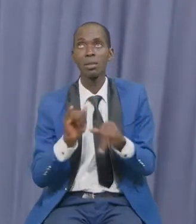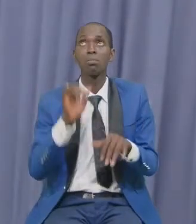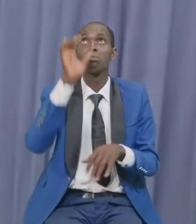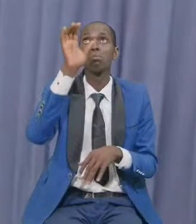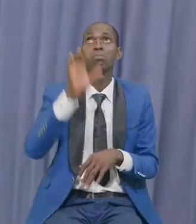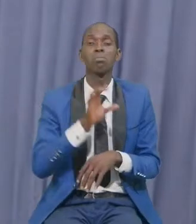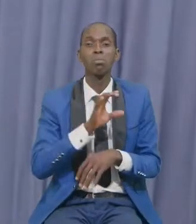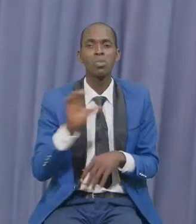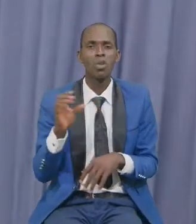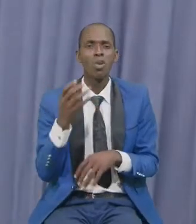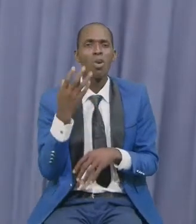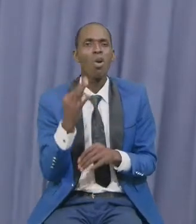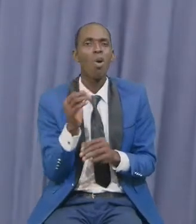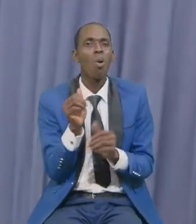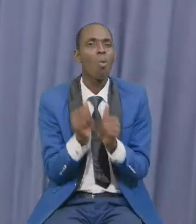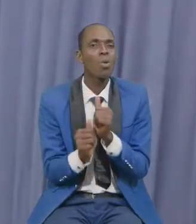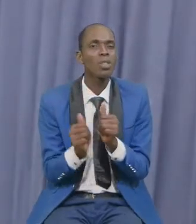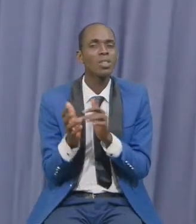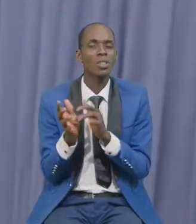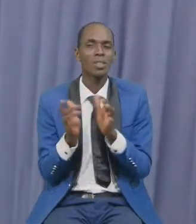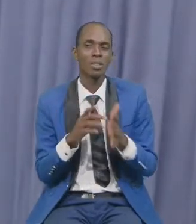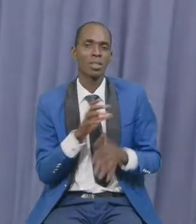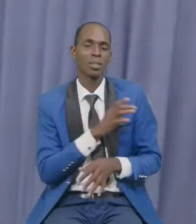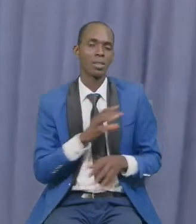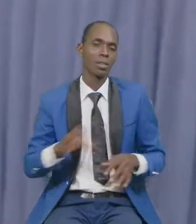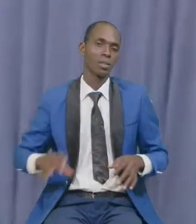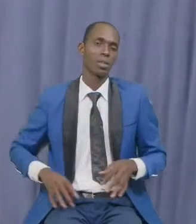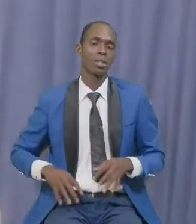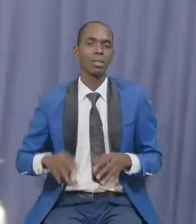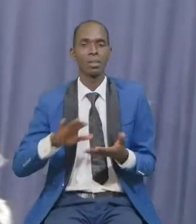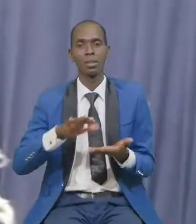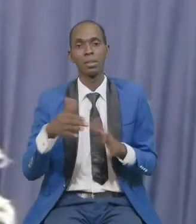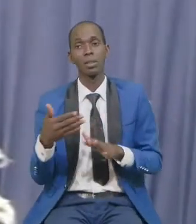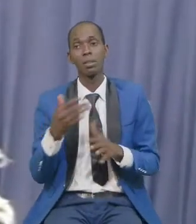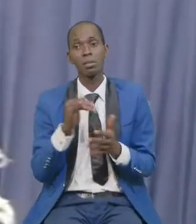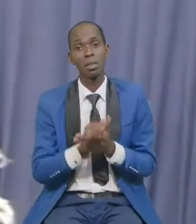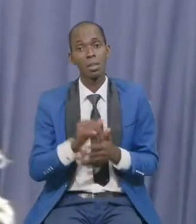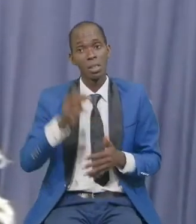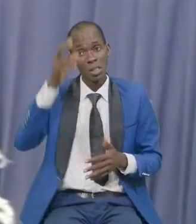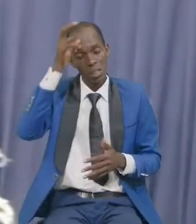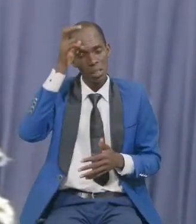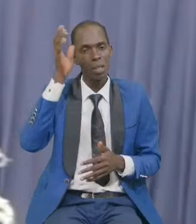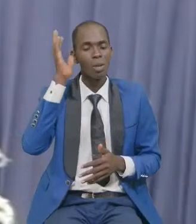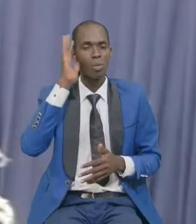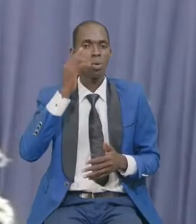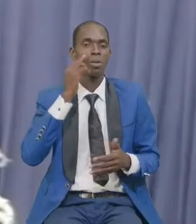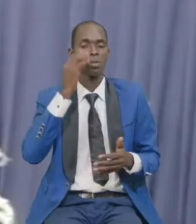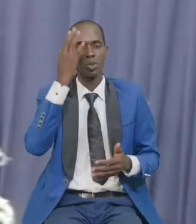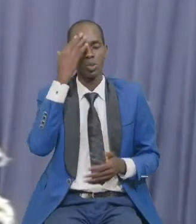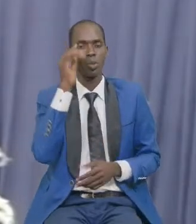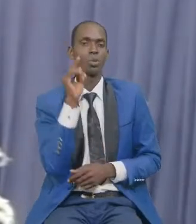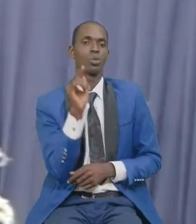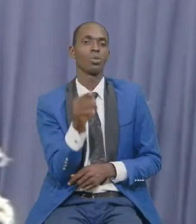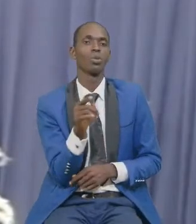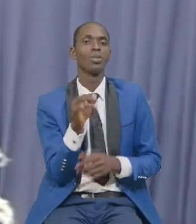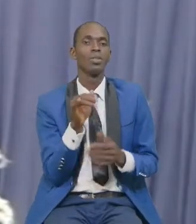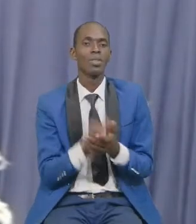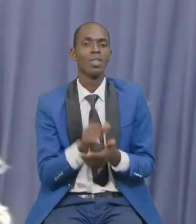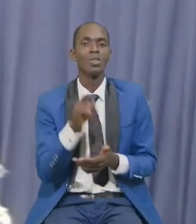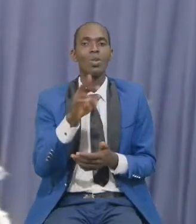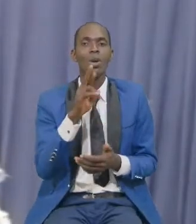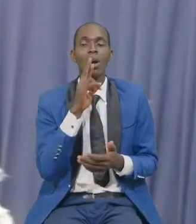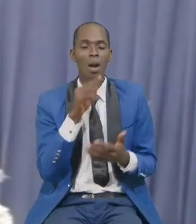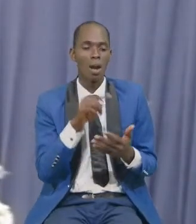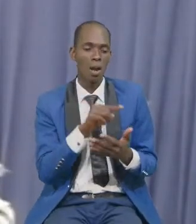cross, on which Jesus died, is saying, Satan will recognize you, that you are one of